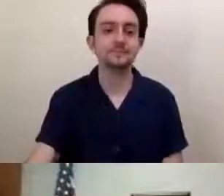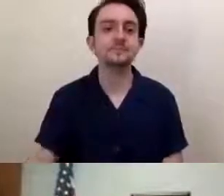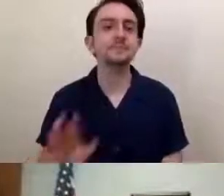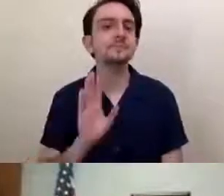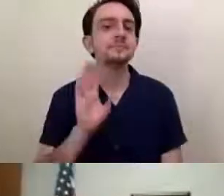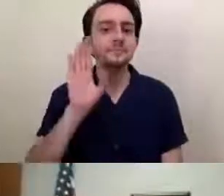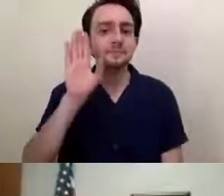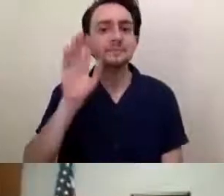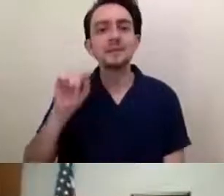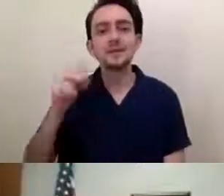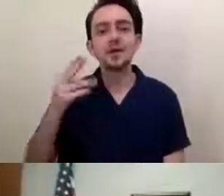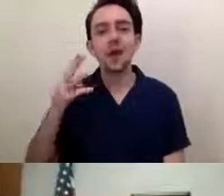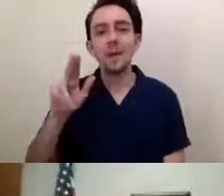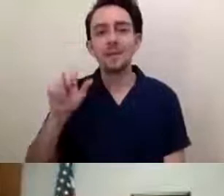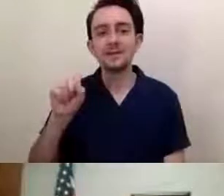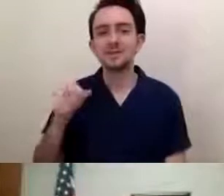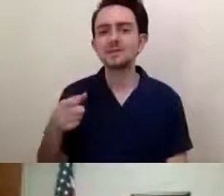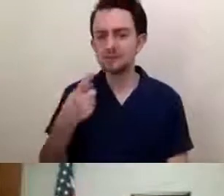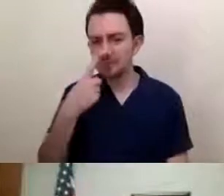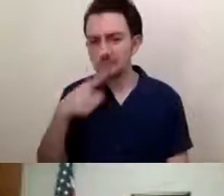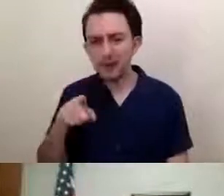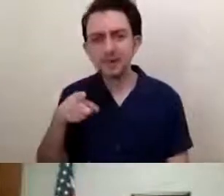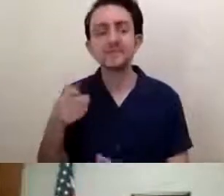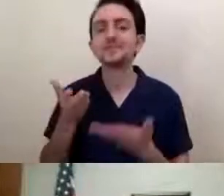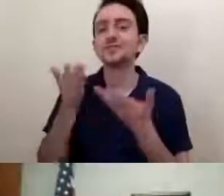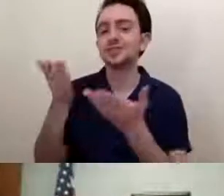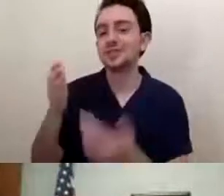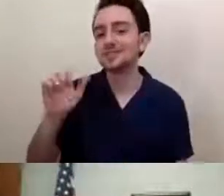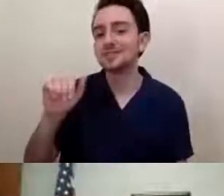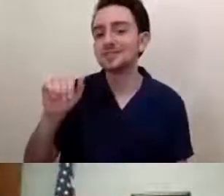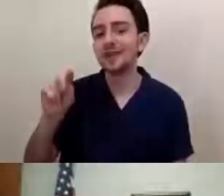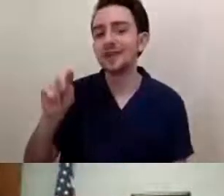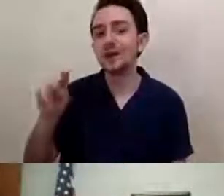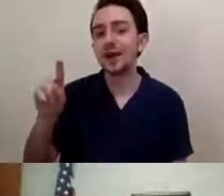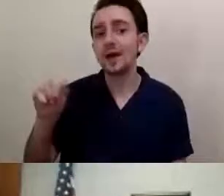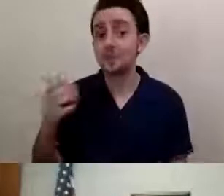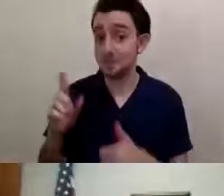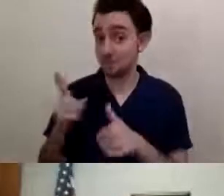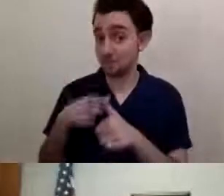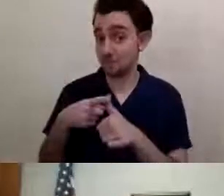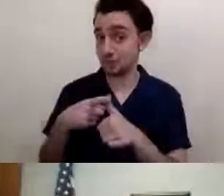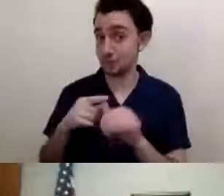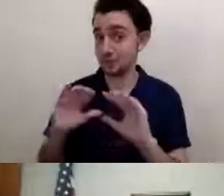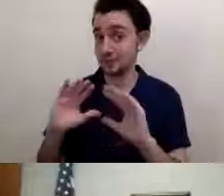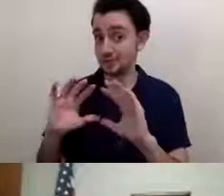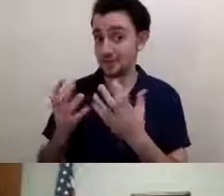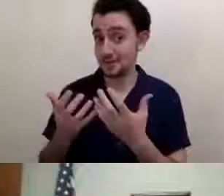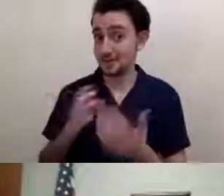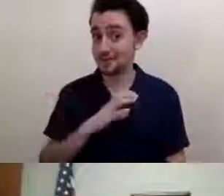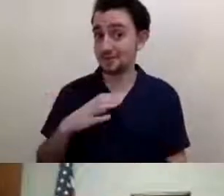Antonietta, that maybe the first committee is a really good one for you, maybe?